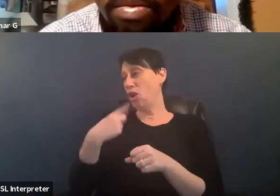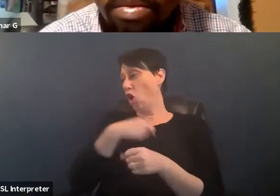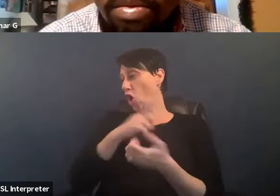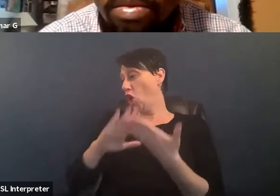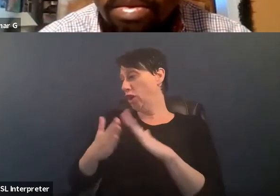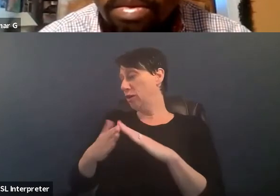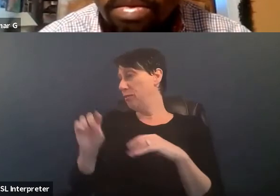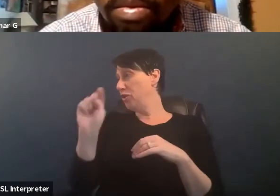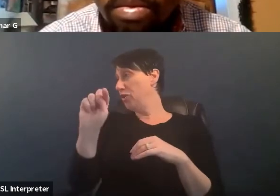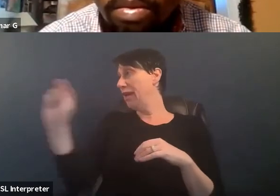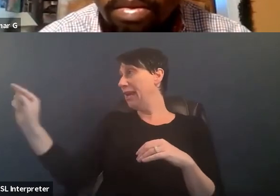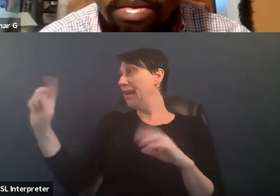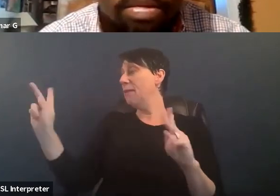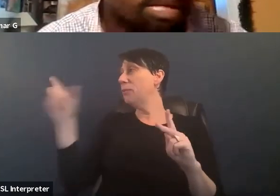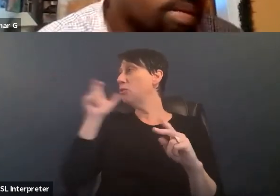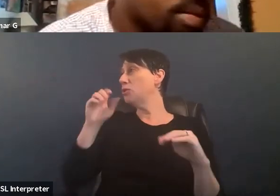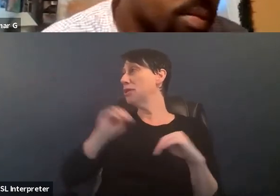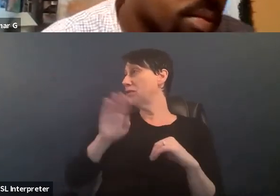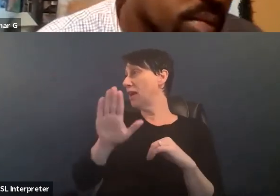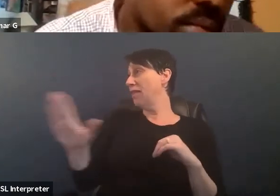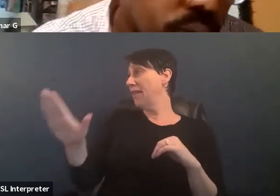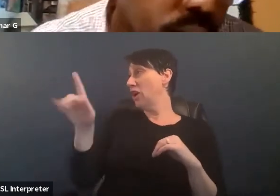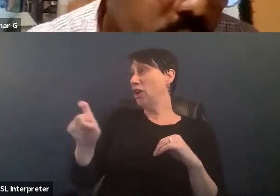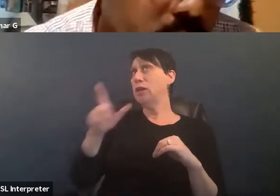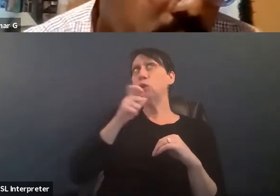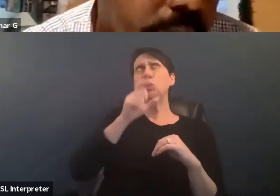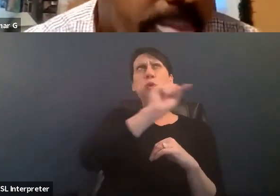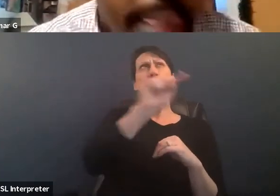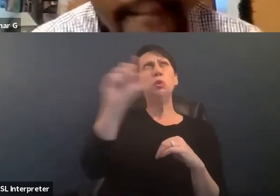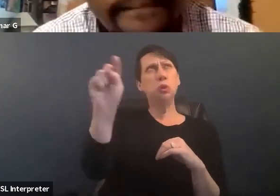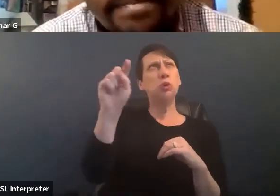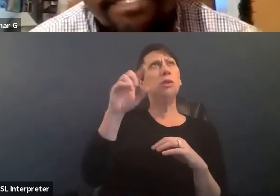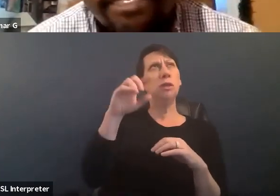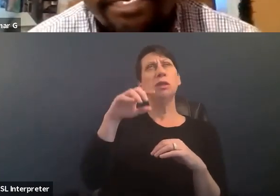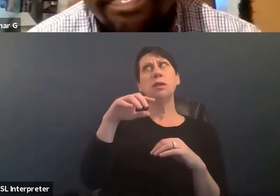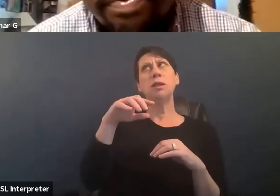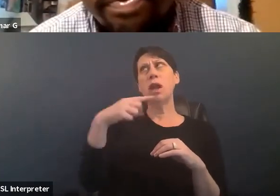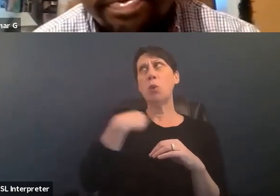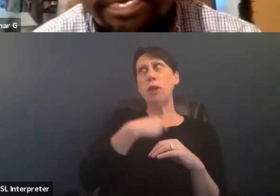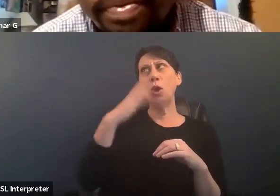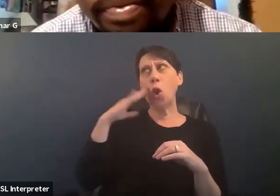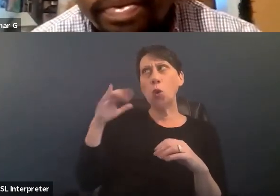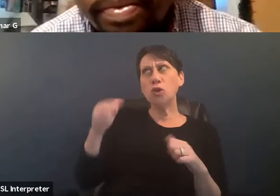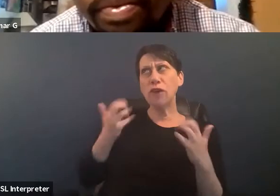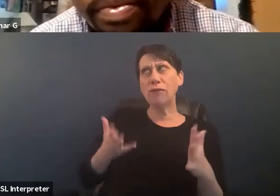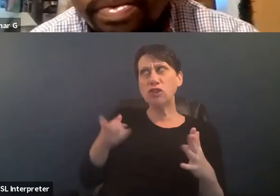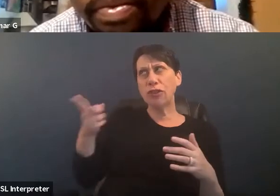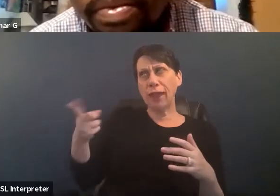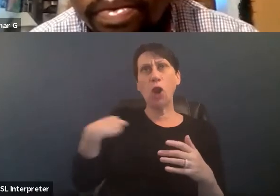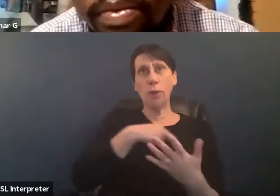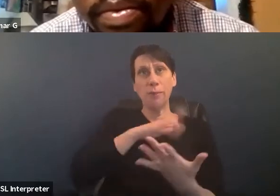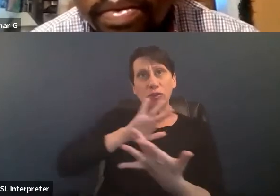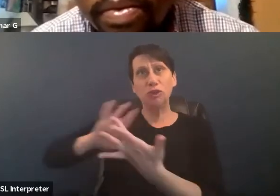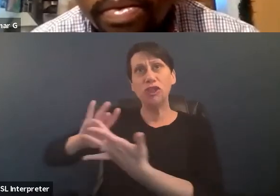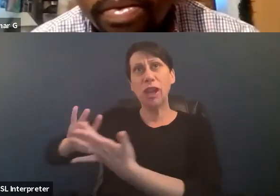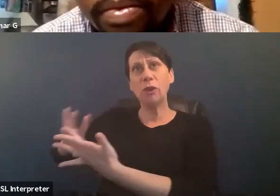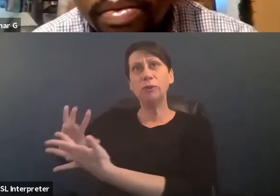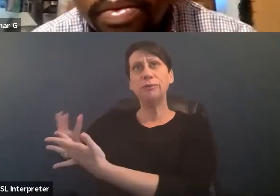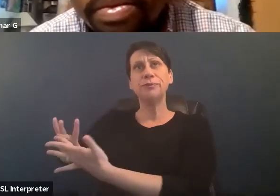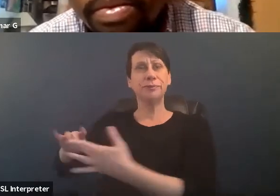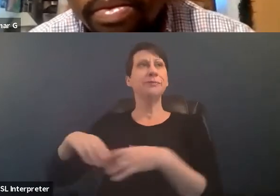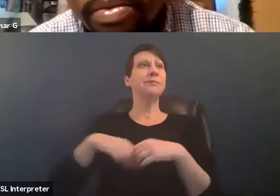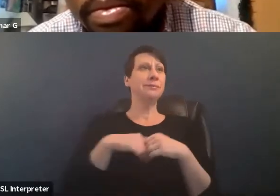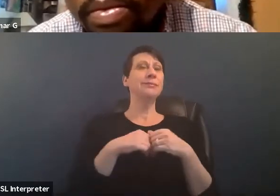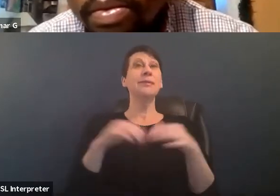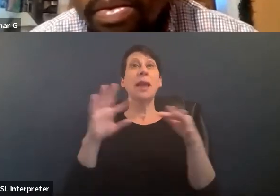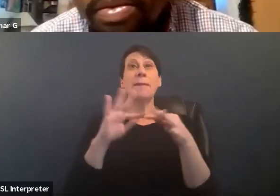people's basic needs, and we know that those are places where survivors are, and yeah, getting our